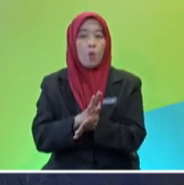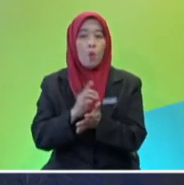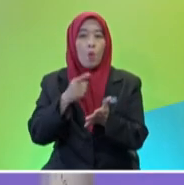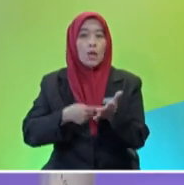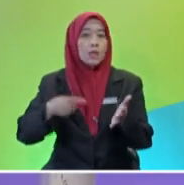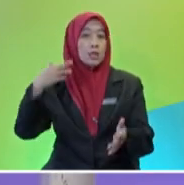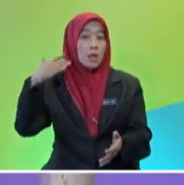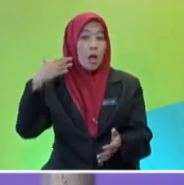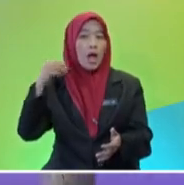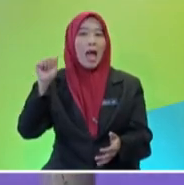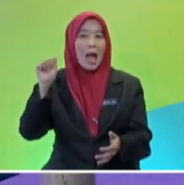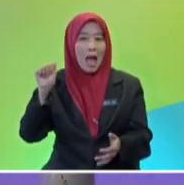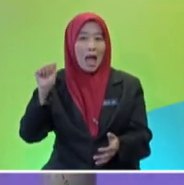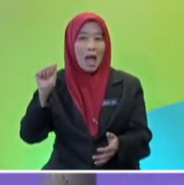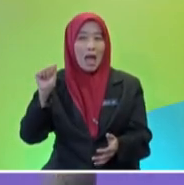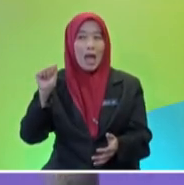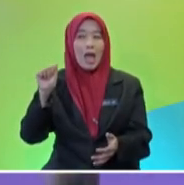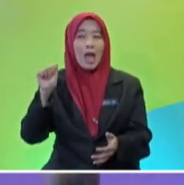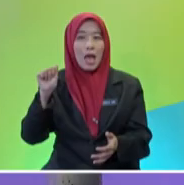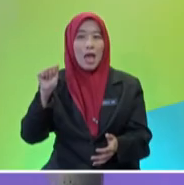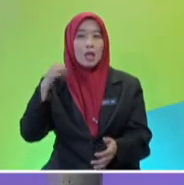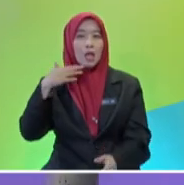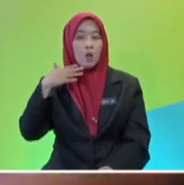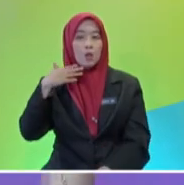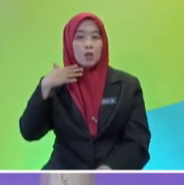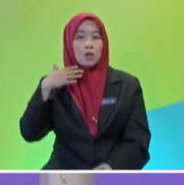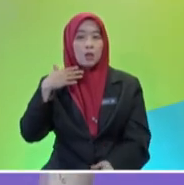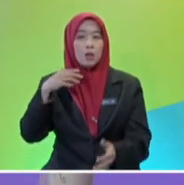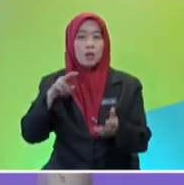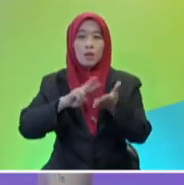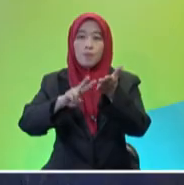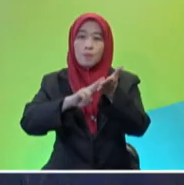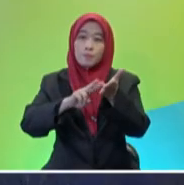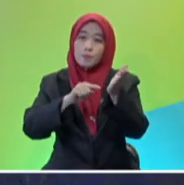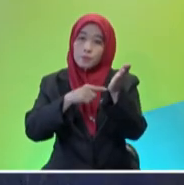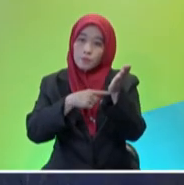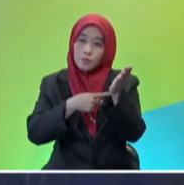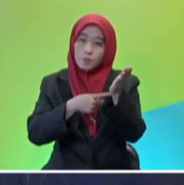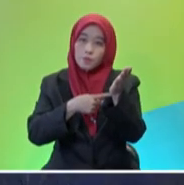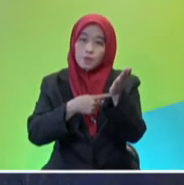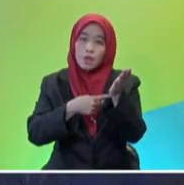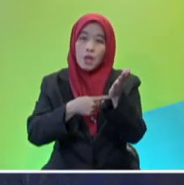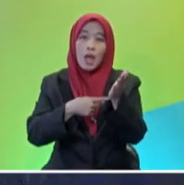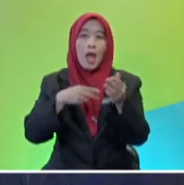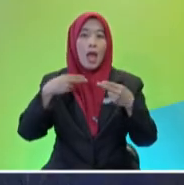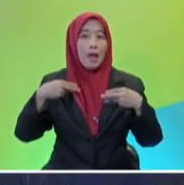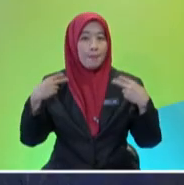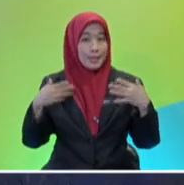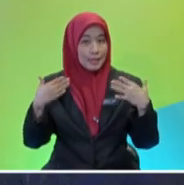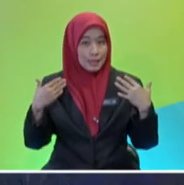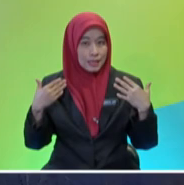make? Eh. Eh sound. Eh. Okay, can you read it again, Shafika, the first one? Okay. Happy.